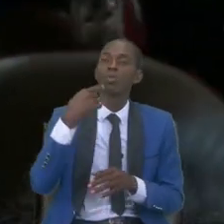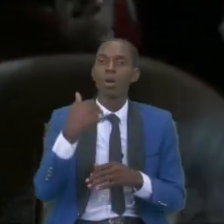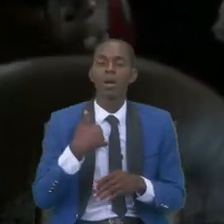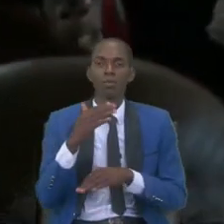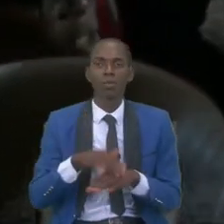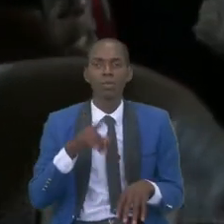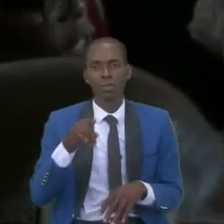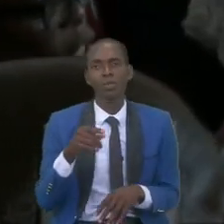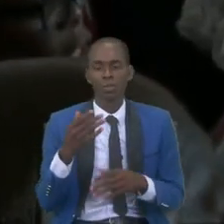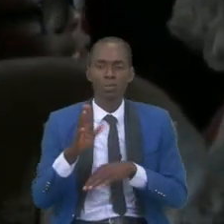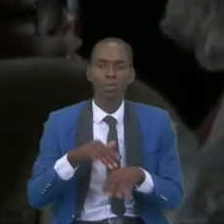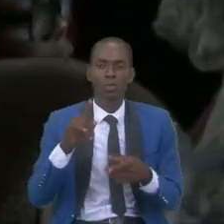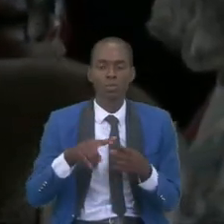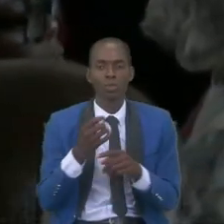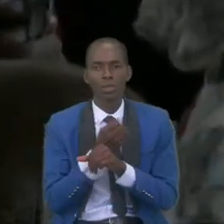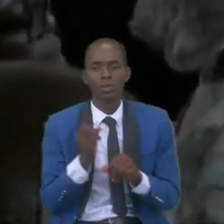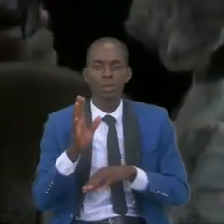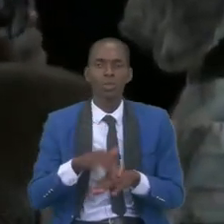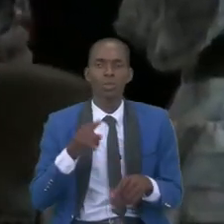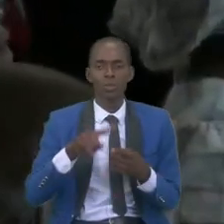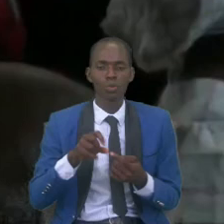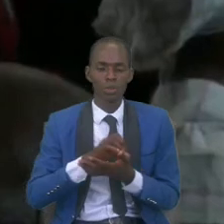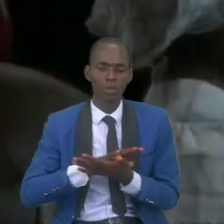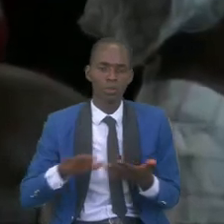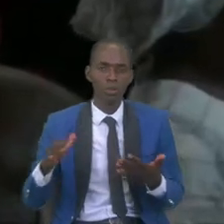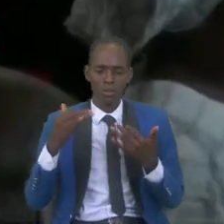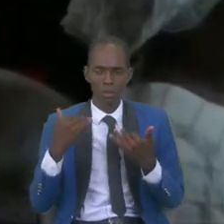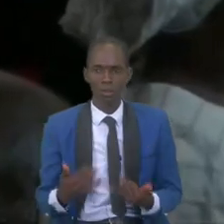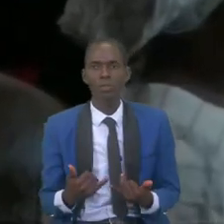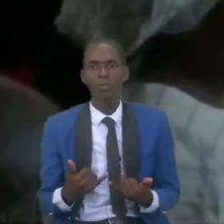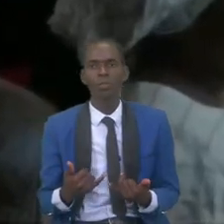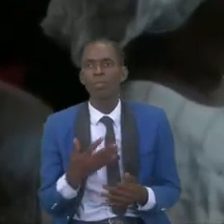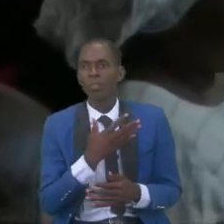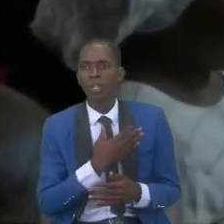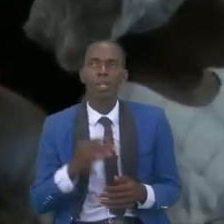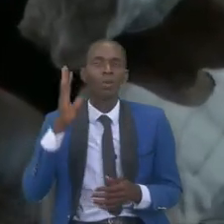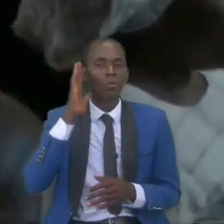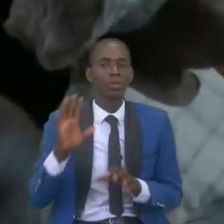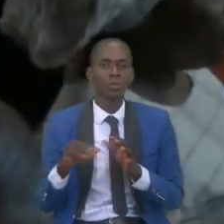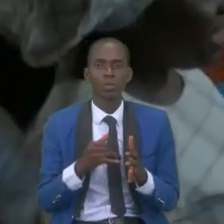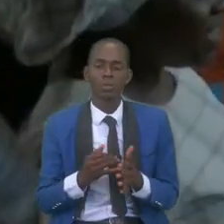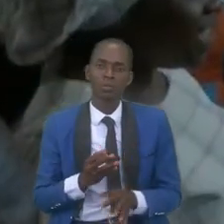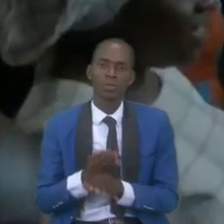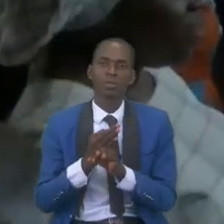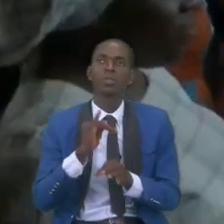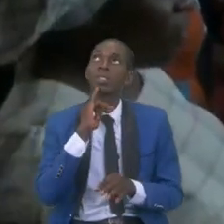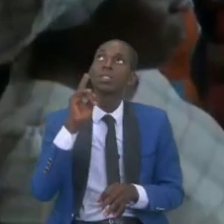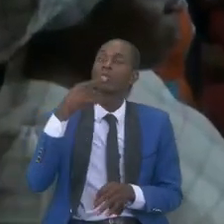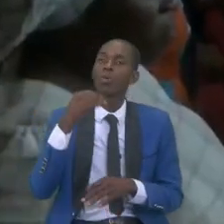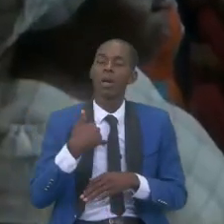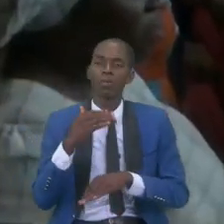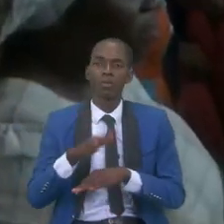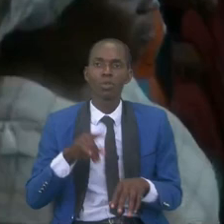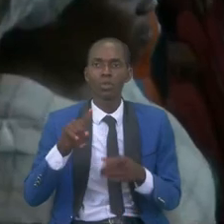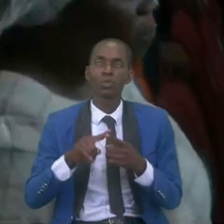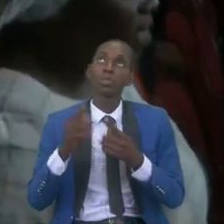called you to salvation. He's called you to sanctification now, and he will do it. Faithfully, see who has called you to